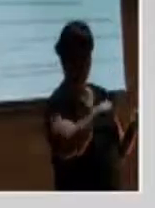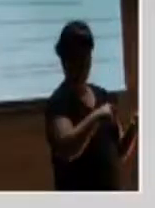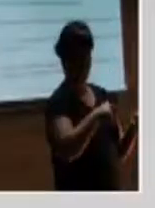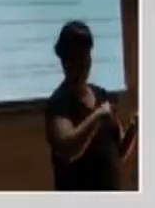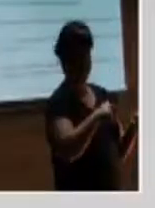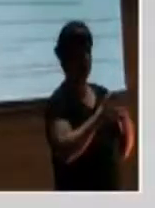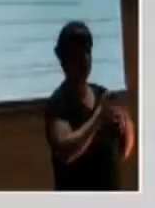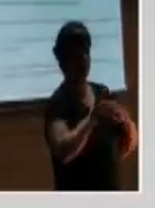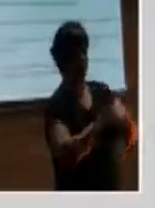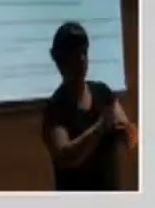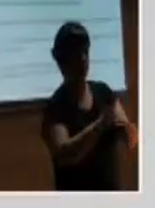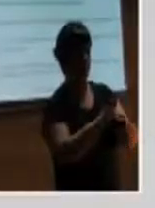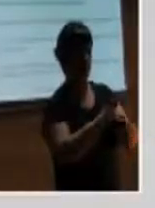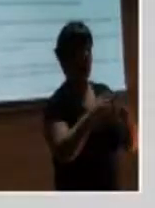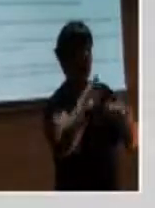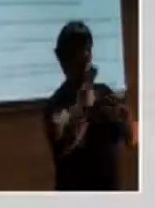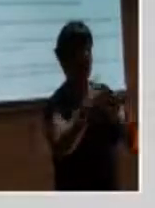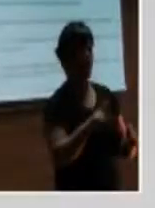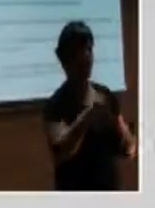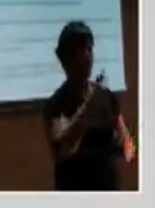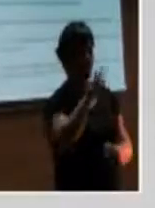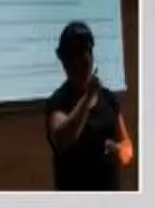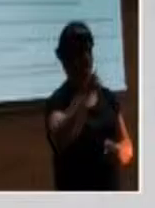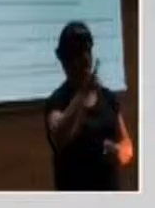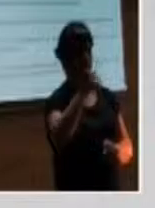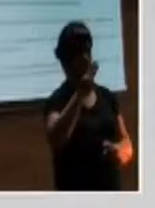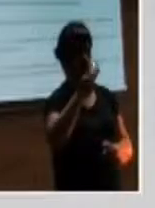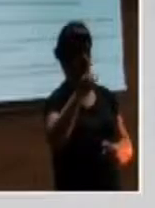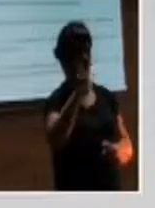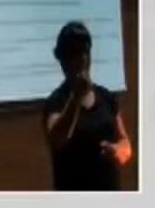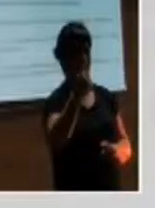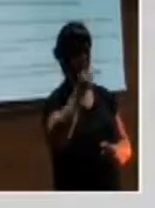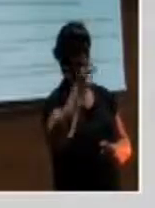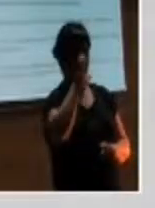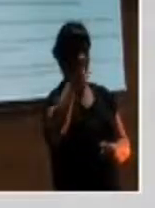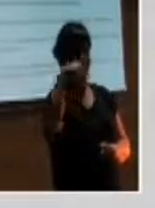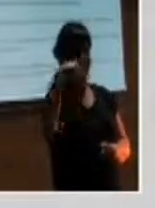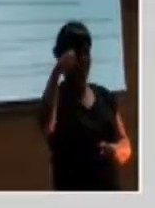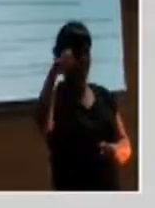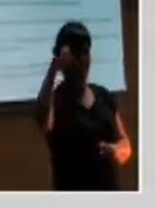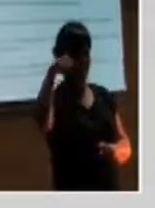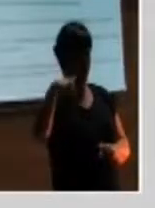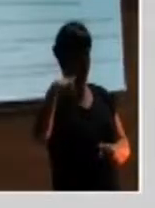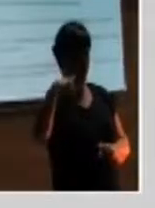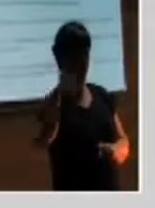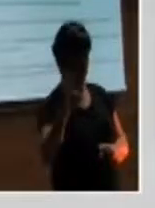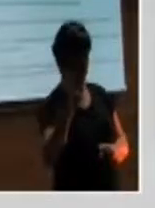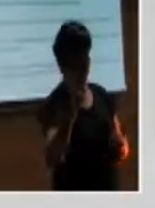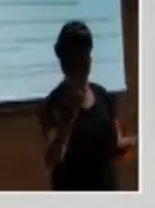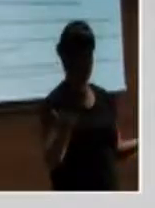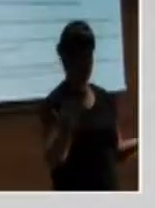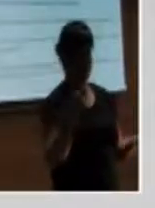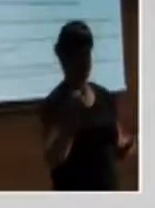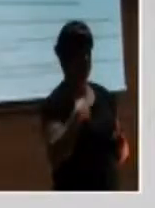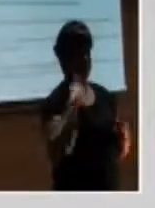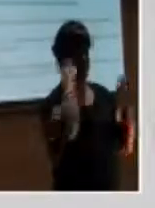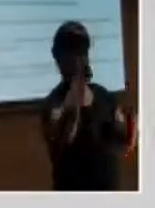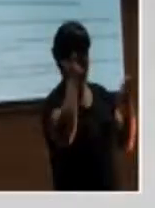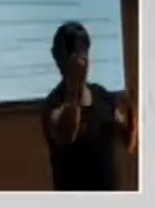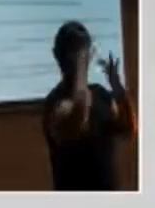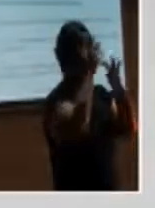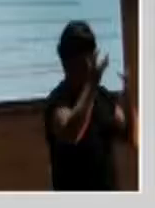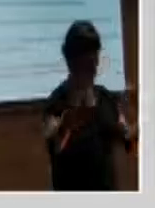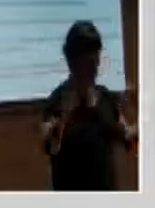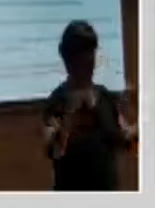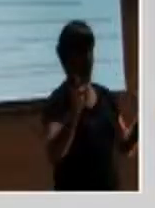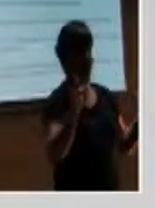minute. And our goal is to raise awareness and to raise the quality of care for people with dementia and the